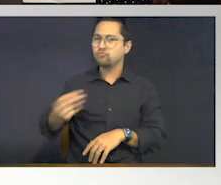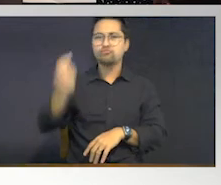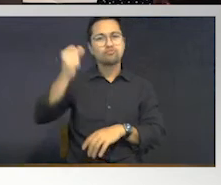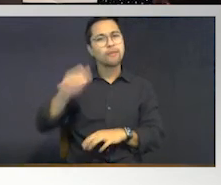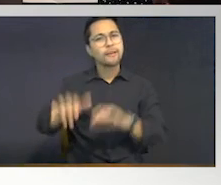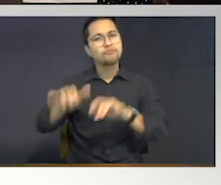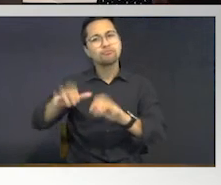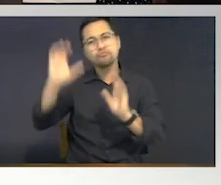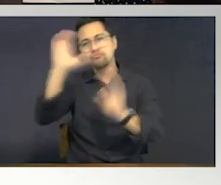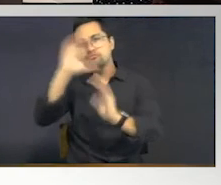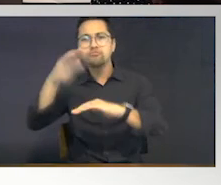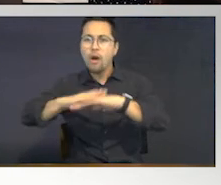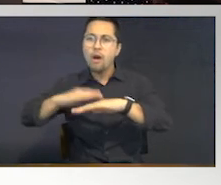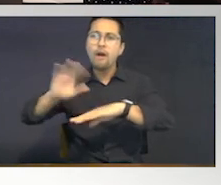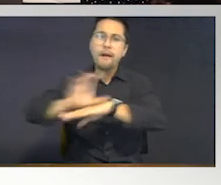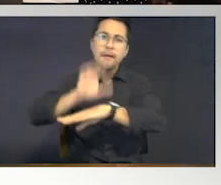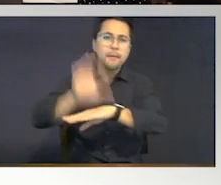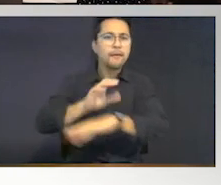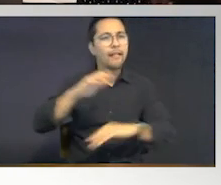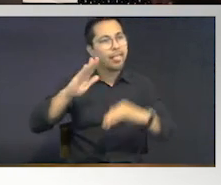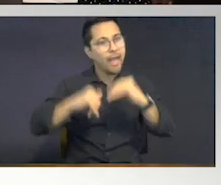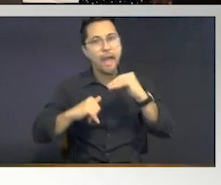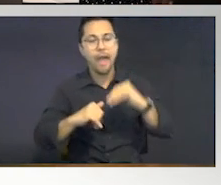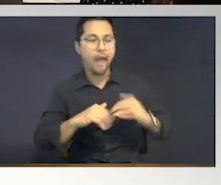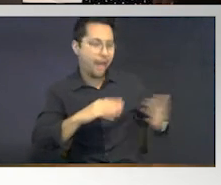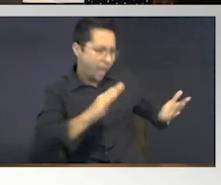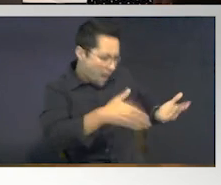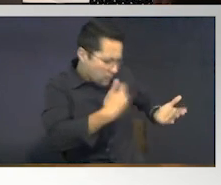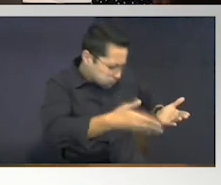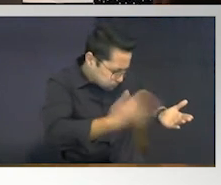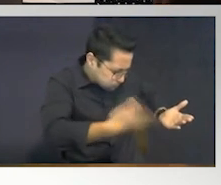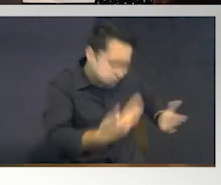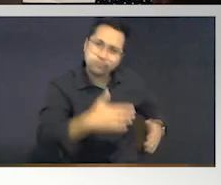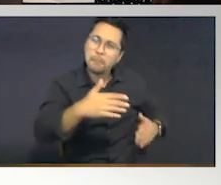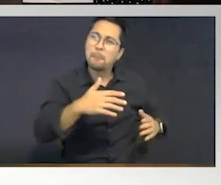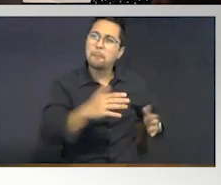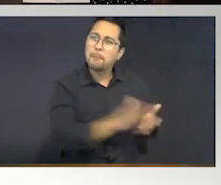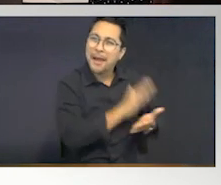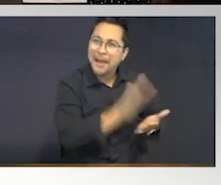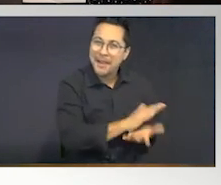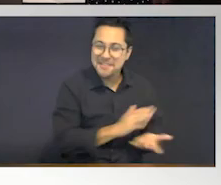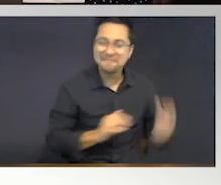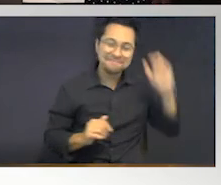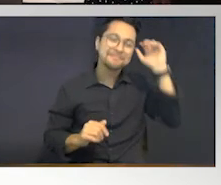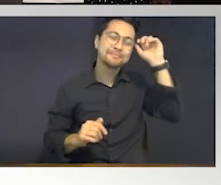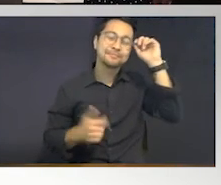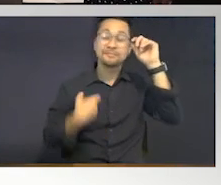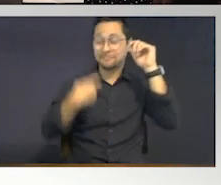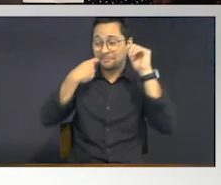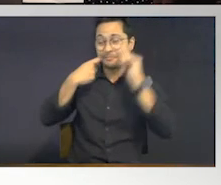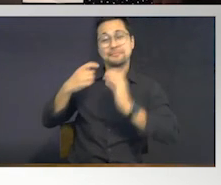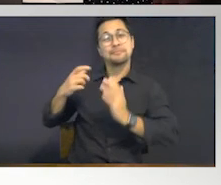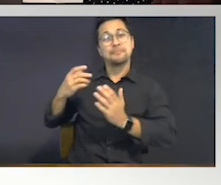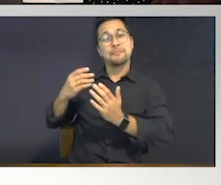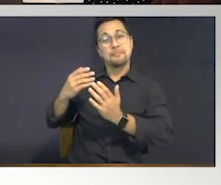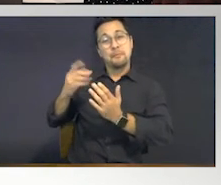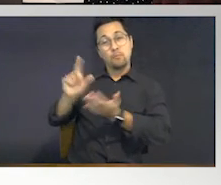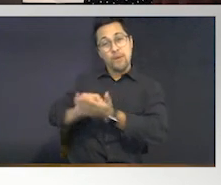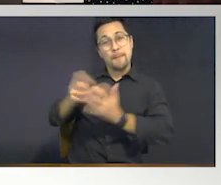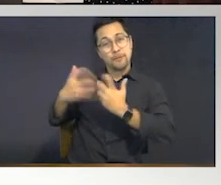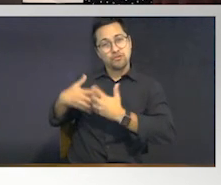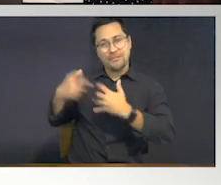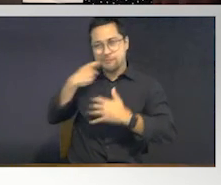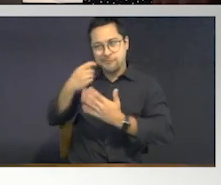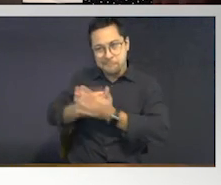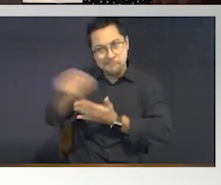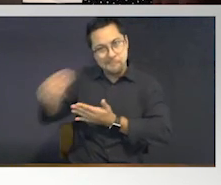the computer sometimes than it is to thumb through a bunch of paper. I just bought a new printer last year, and